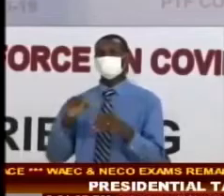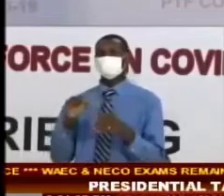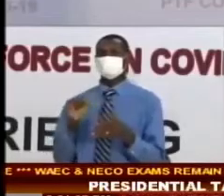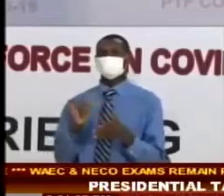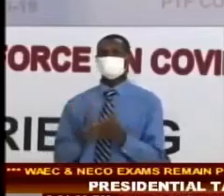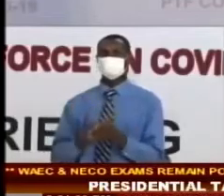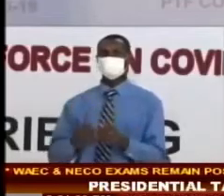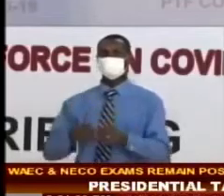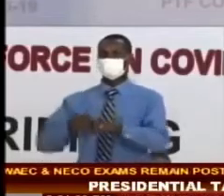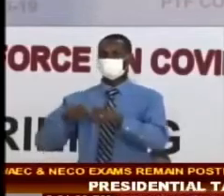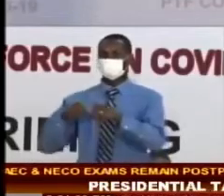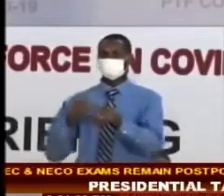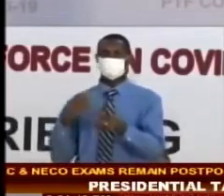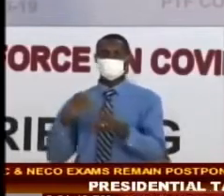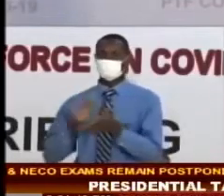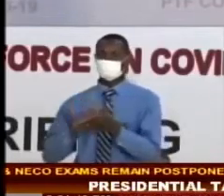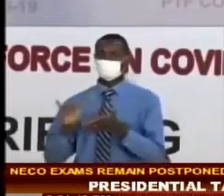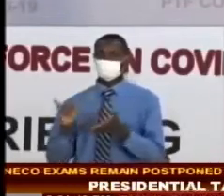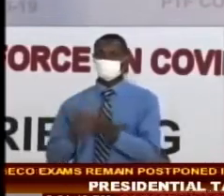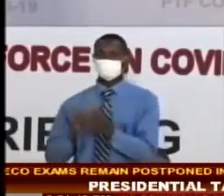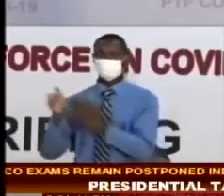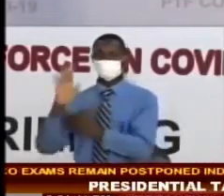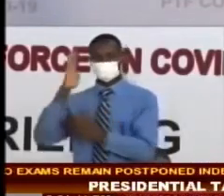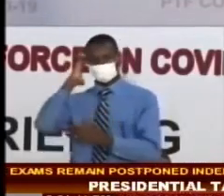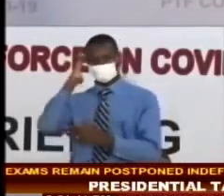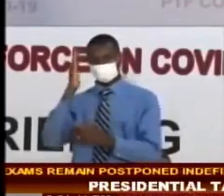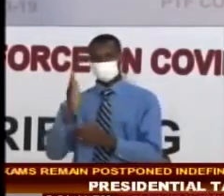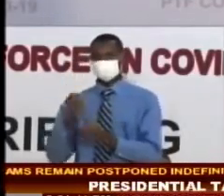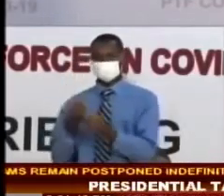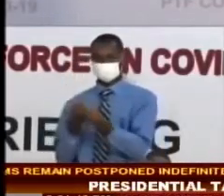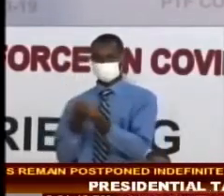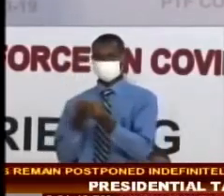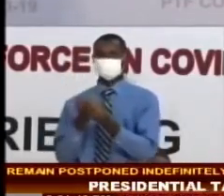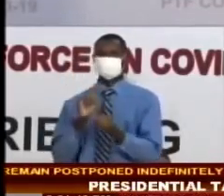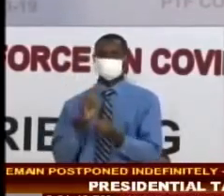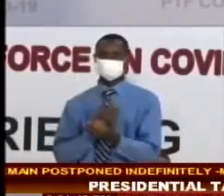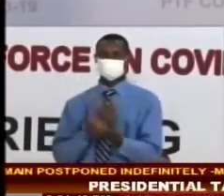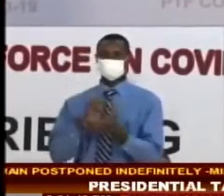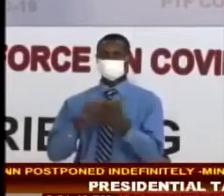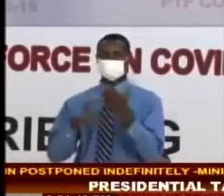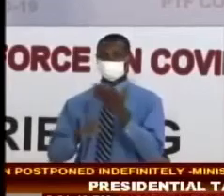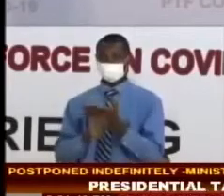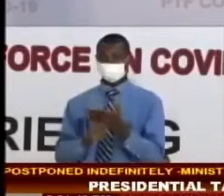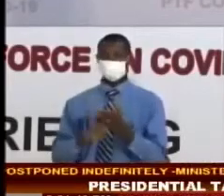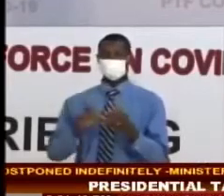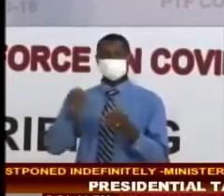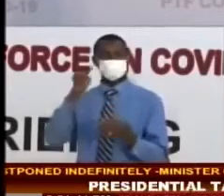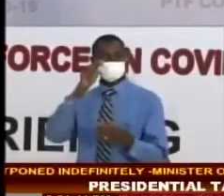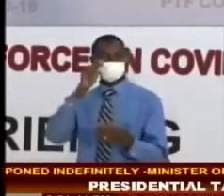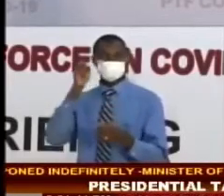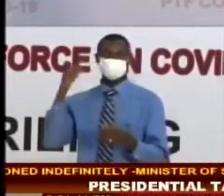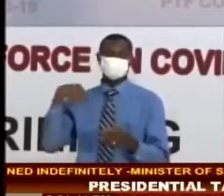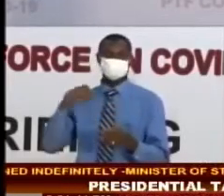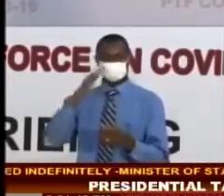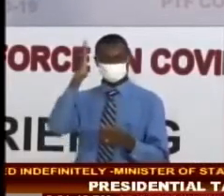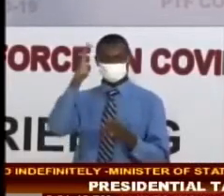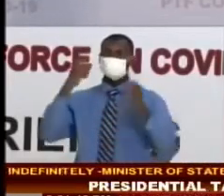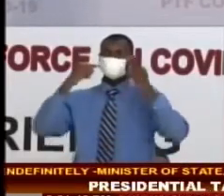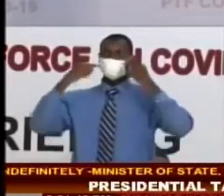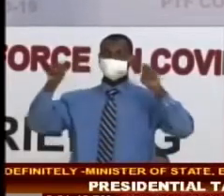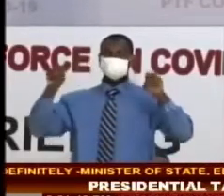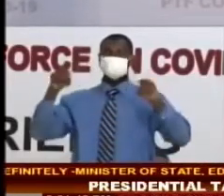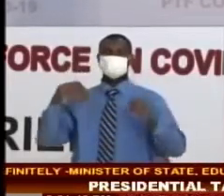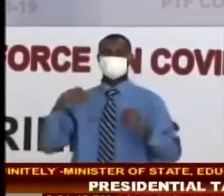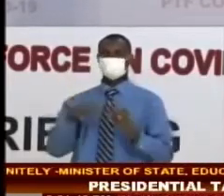believe in the grace of God that come June, Nigeria will be certified polio